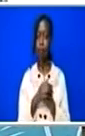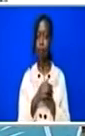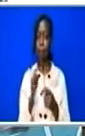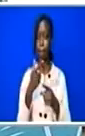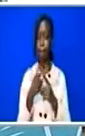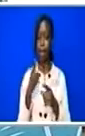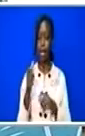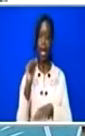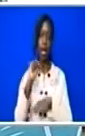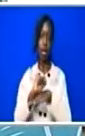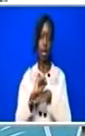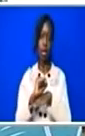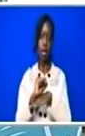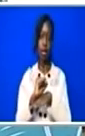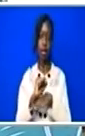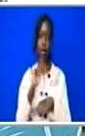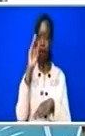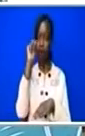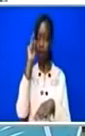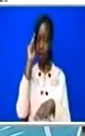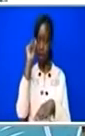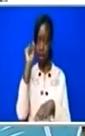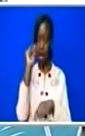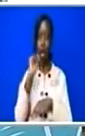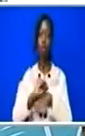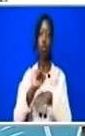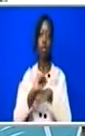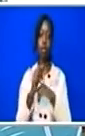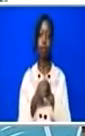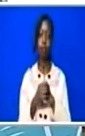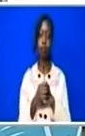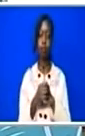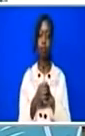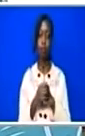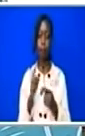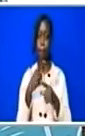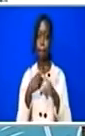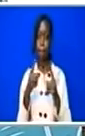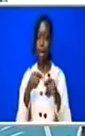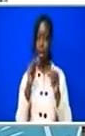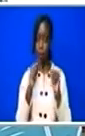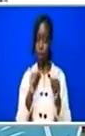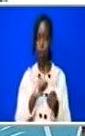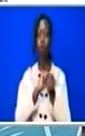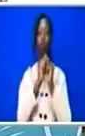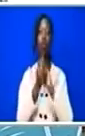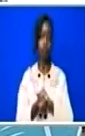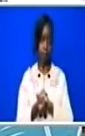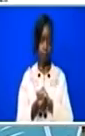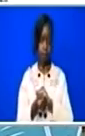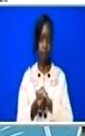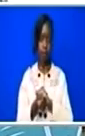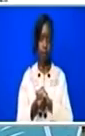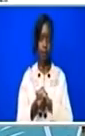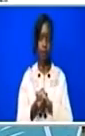temperature. they are solids at room At temperatures. room But that does not mean that we cannot change the formulation of oils. That's why we said at room